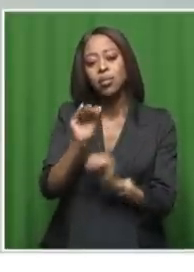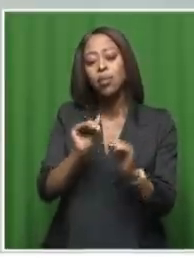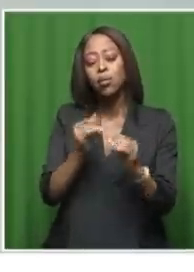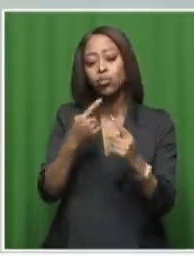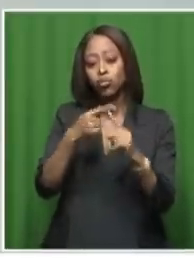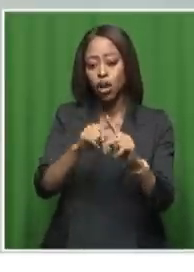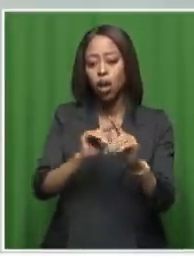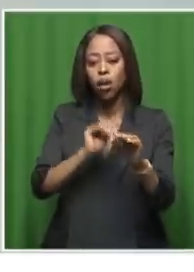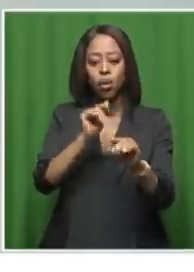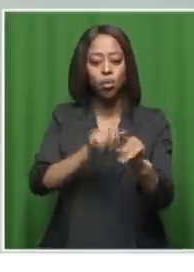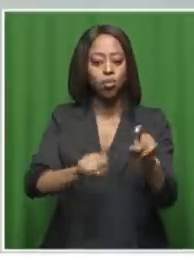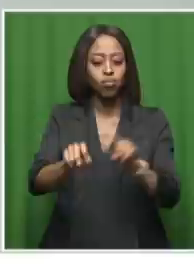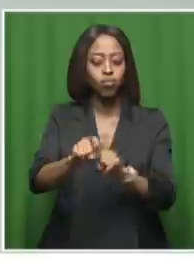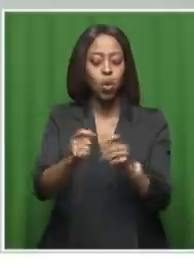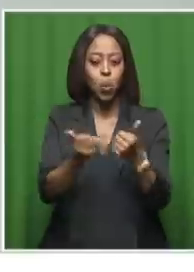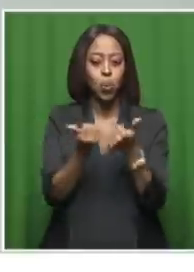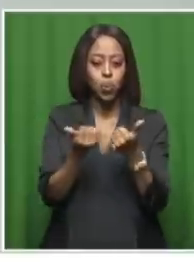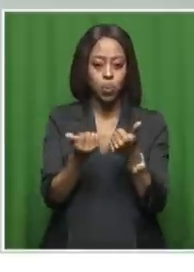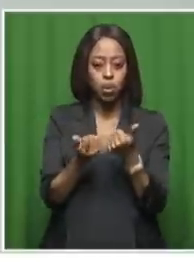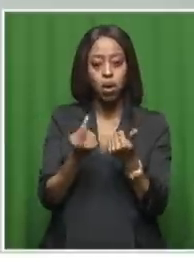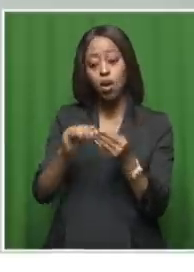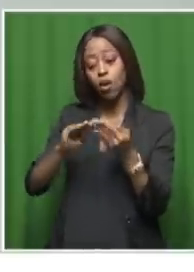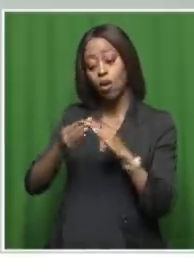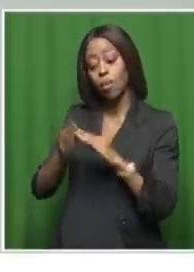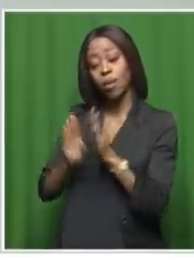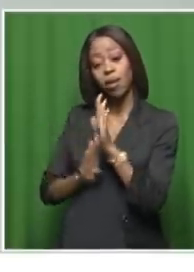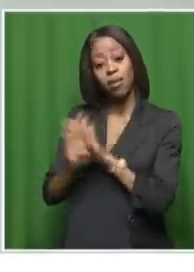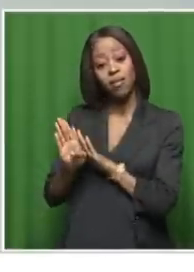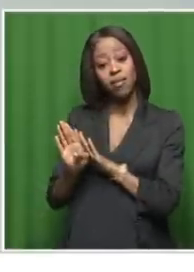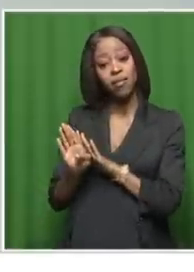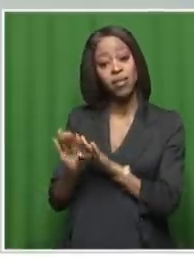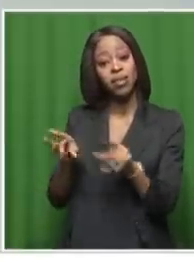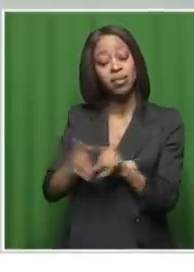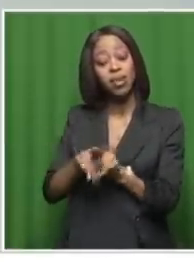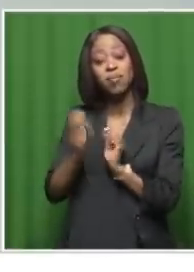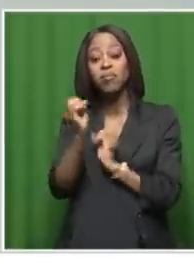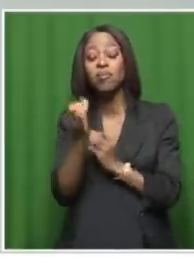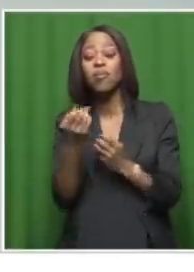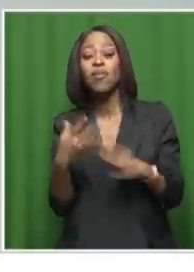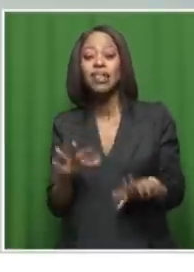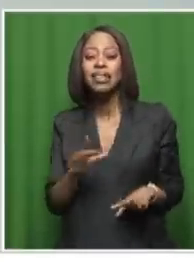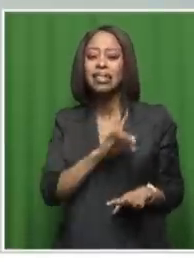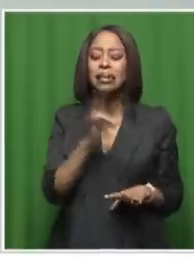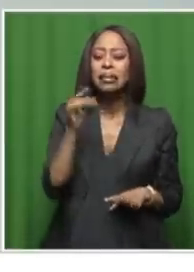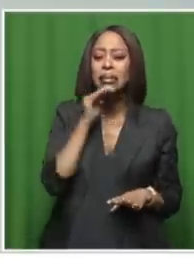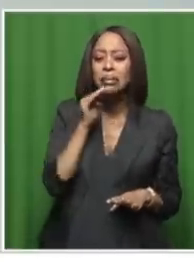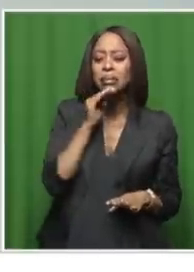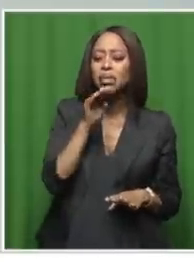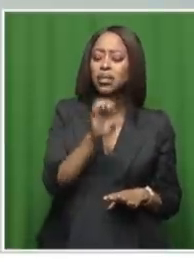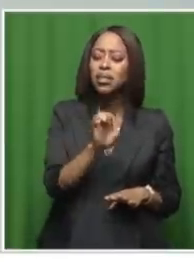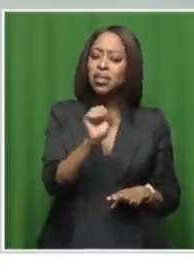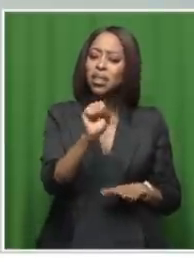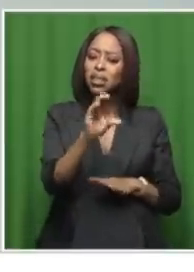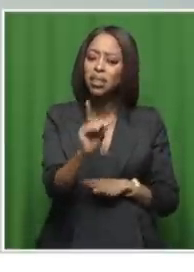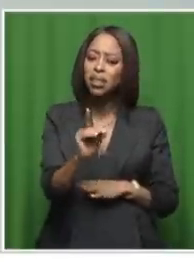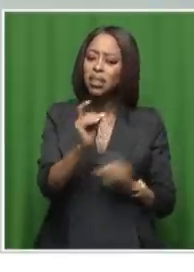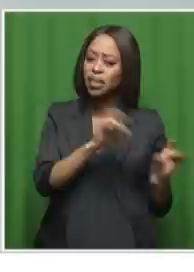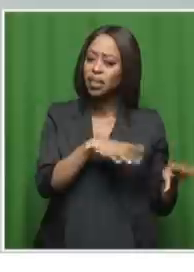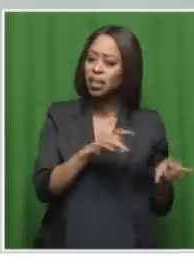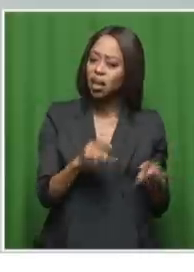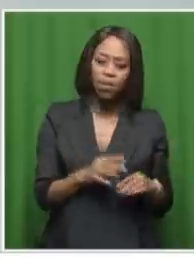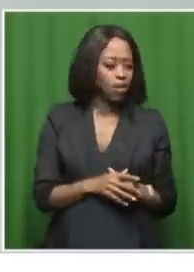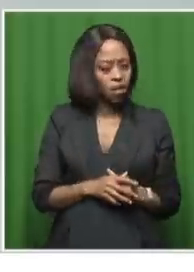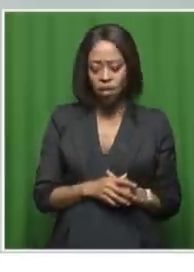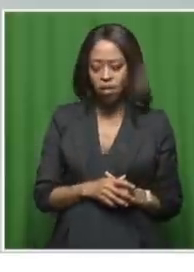target. As important as community development is, as I indicated, it should not be at the expense of ESD. Otherwise, we're going to fail